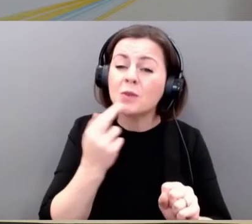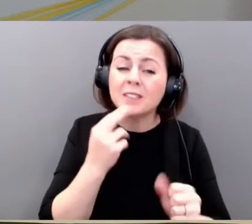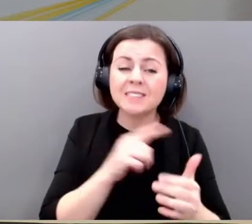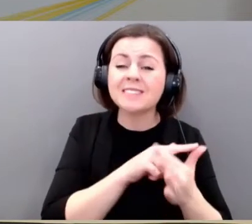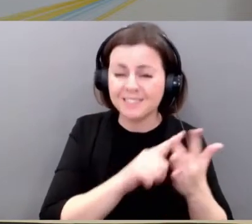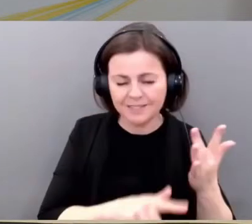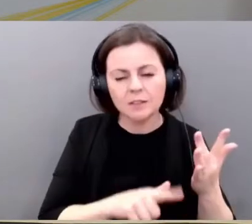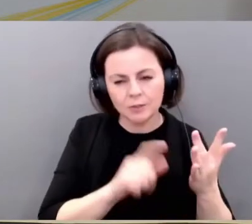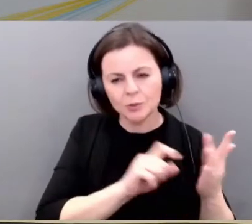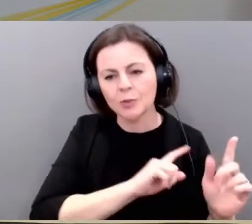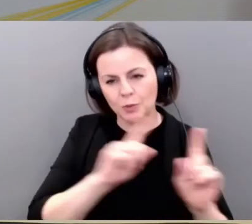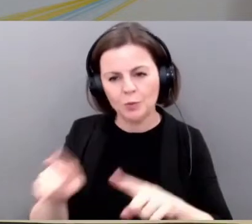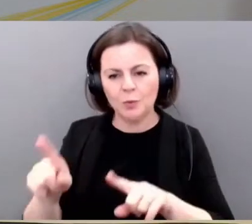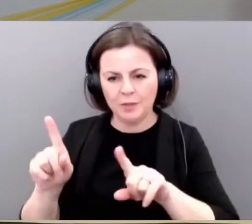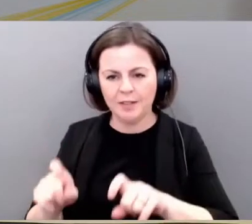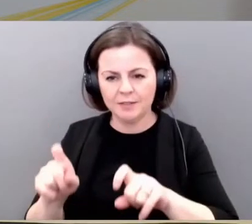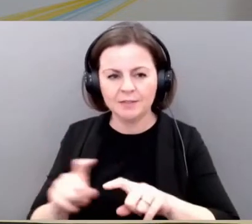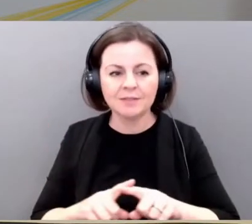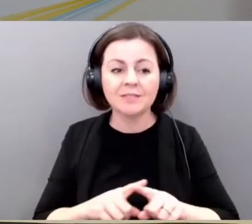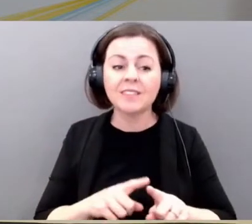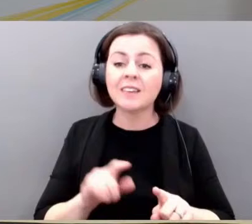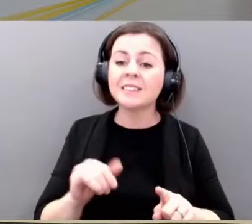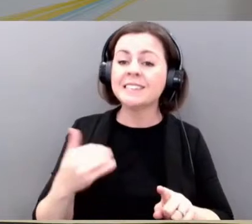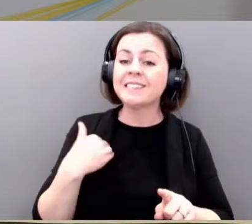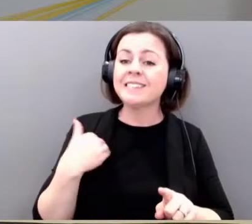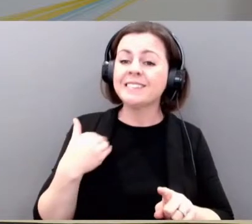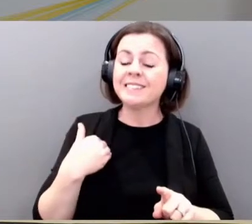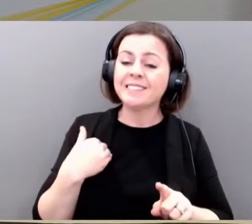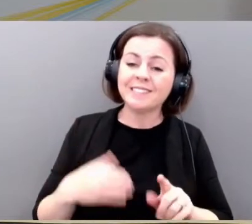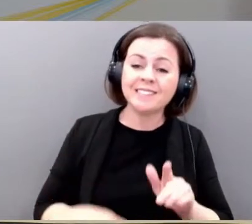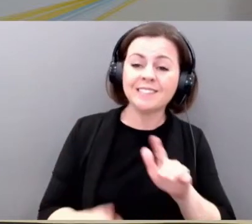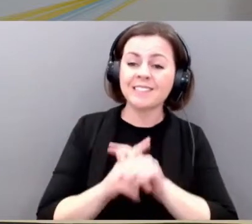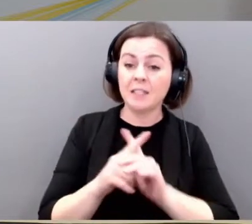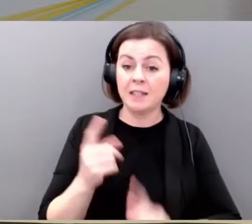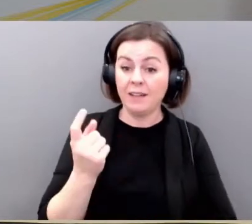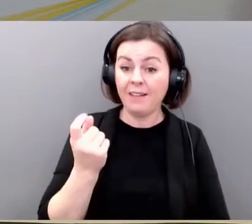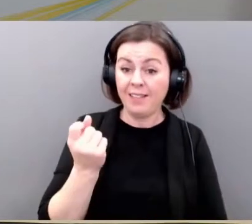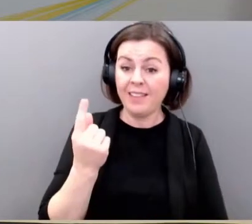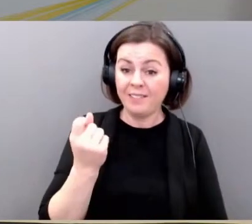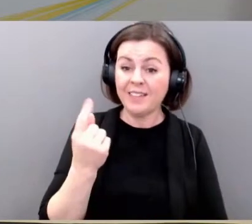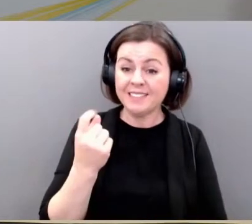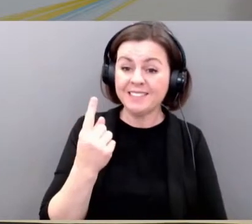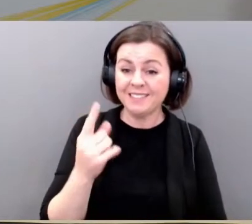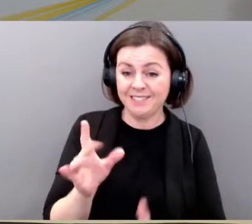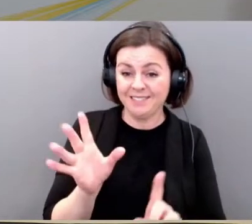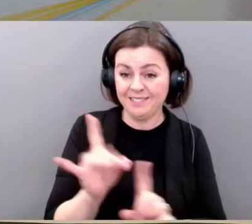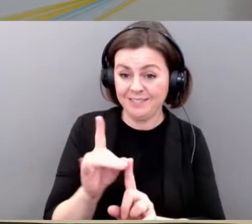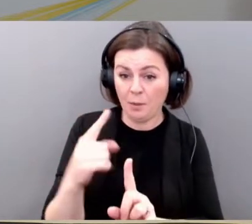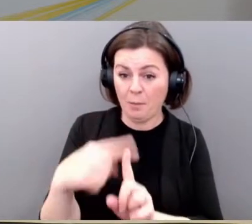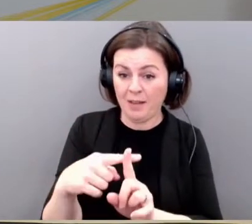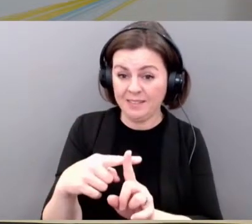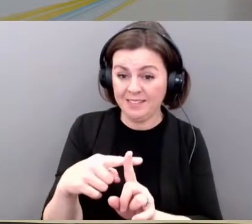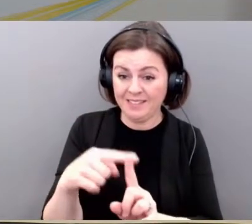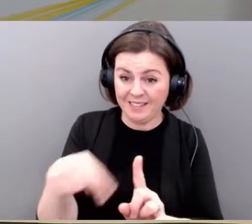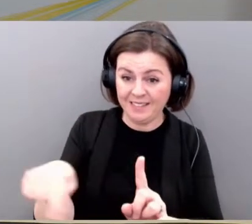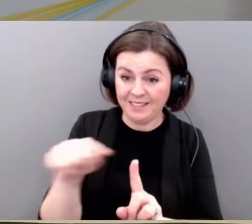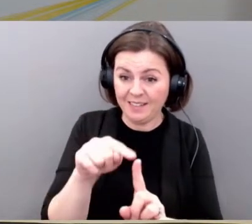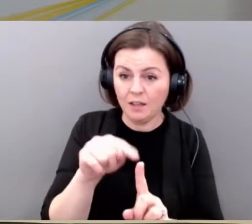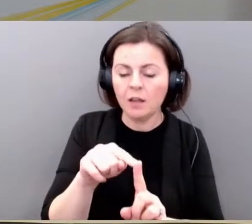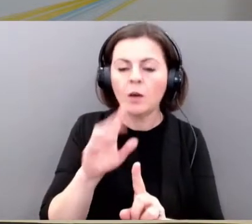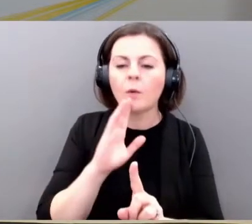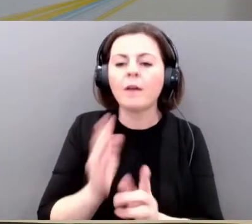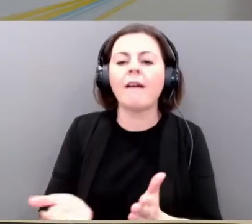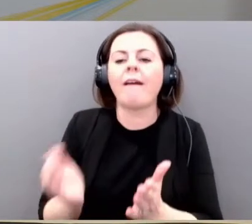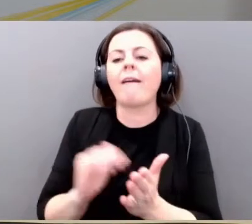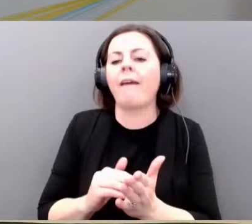All of the close contacts of the cases associated with the outbreak last weekend will be retested, and they'll be retested over the